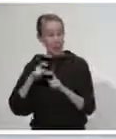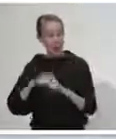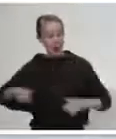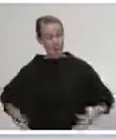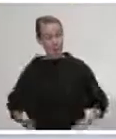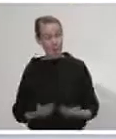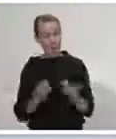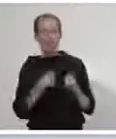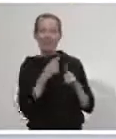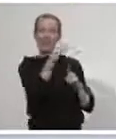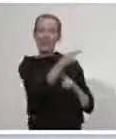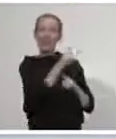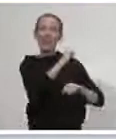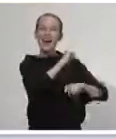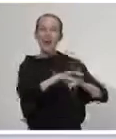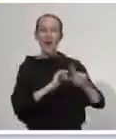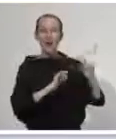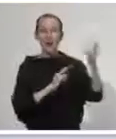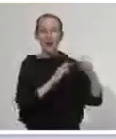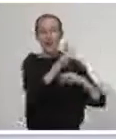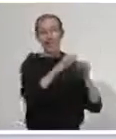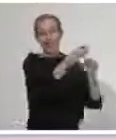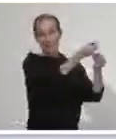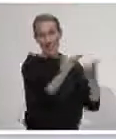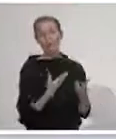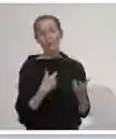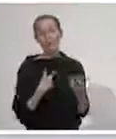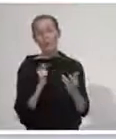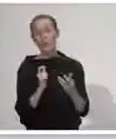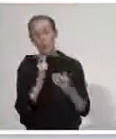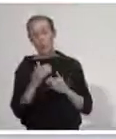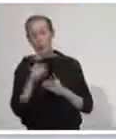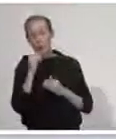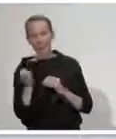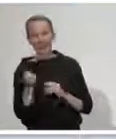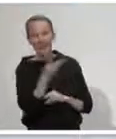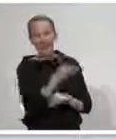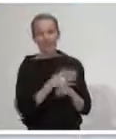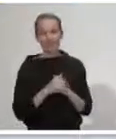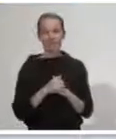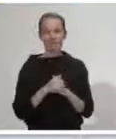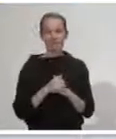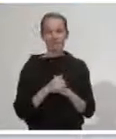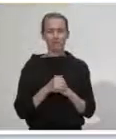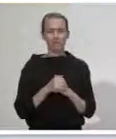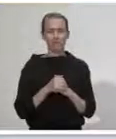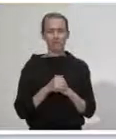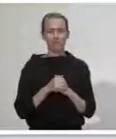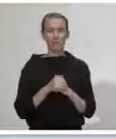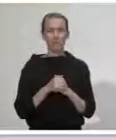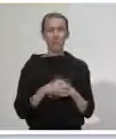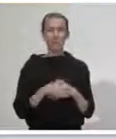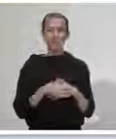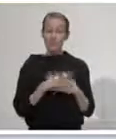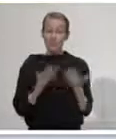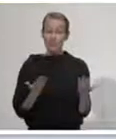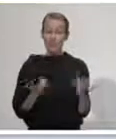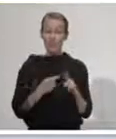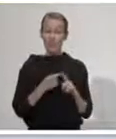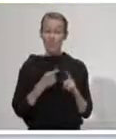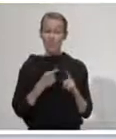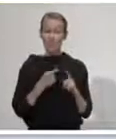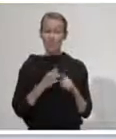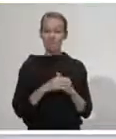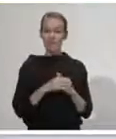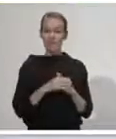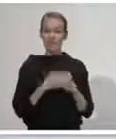over the arrival of his baby boy, in which Nurse Jenny prompted another mention by the Prime Minister, so obviously she remains top